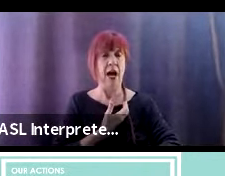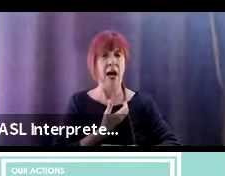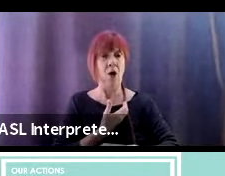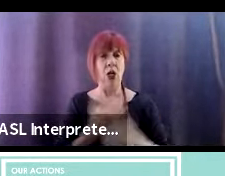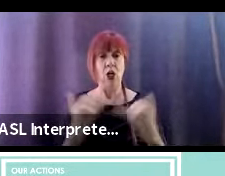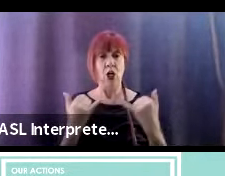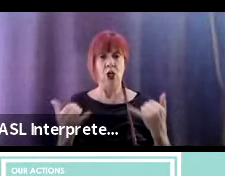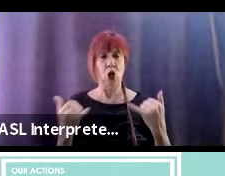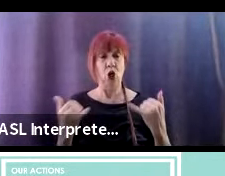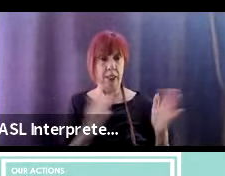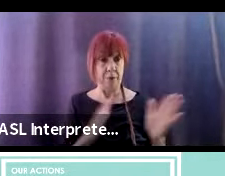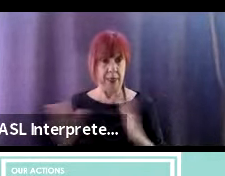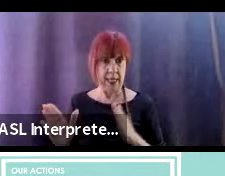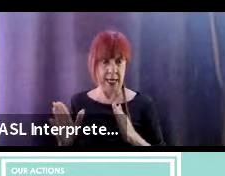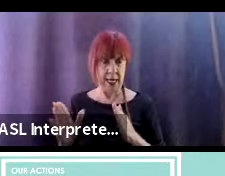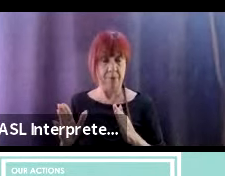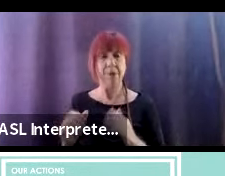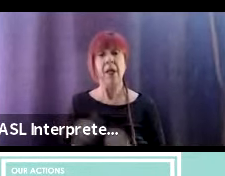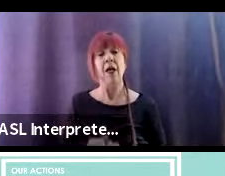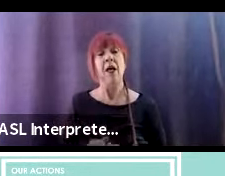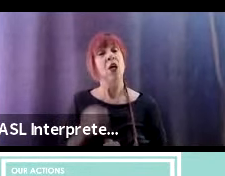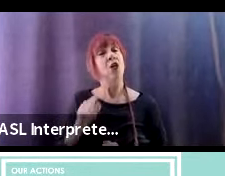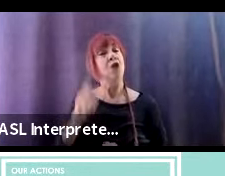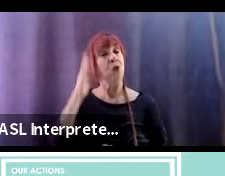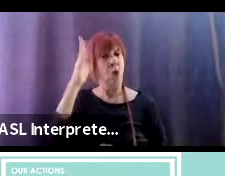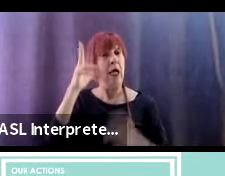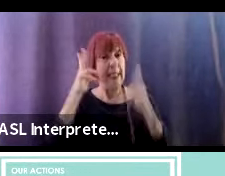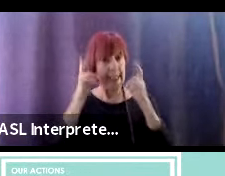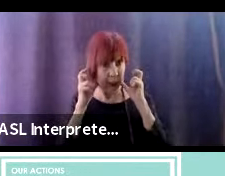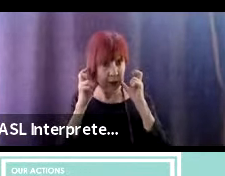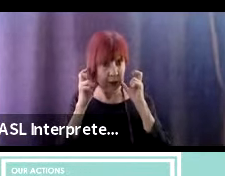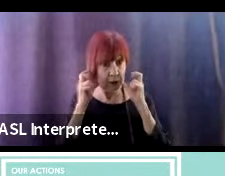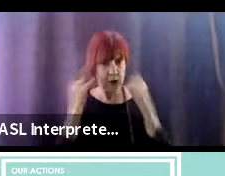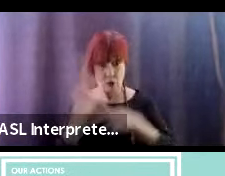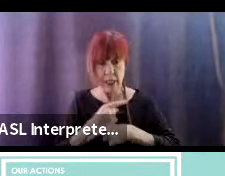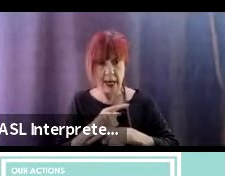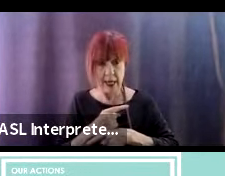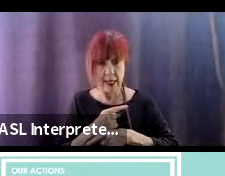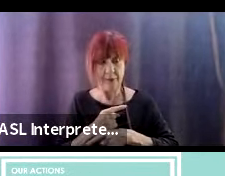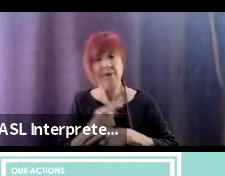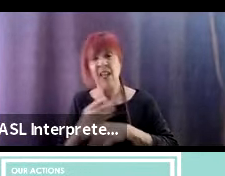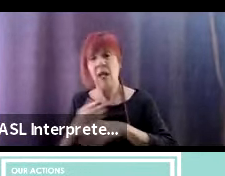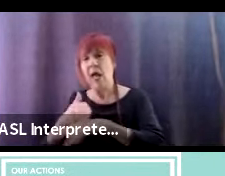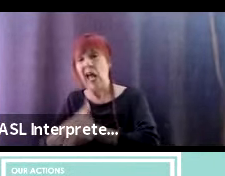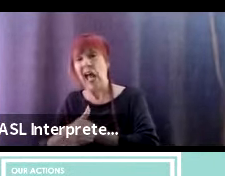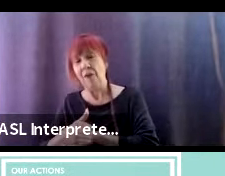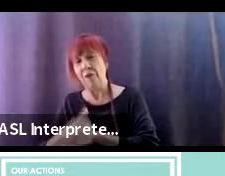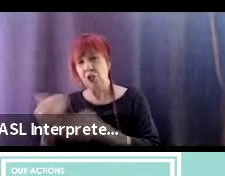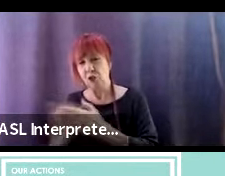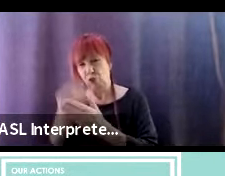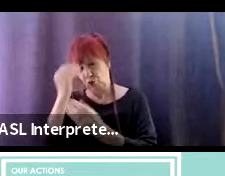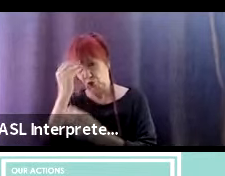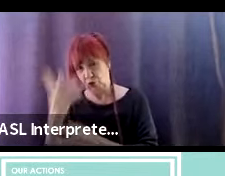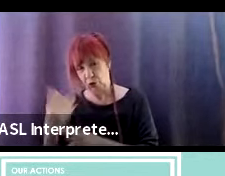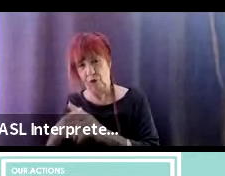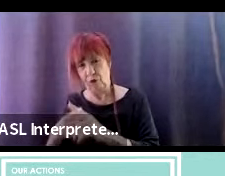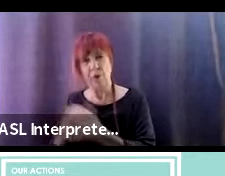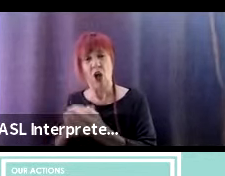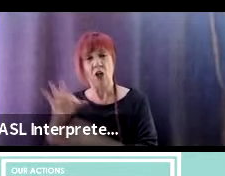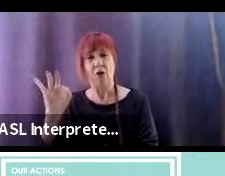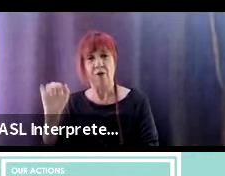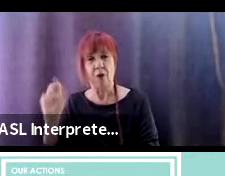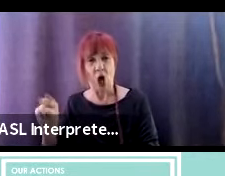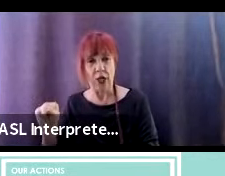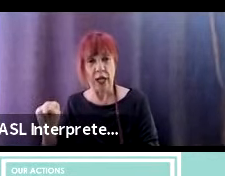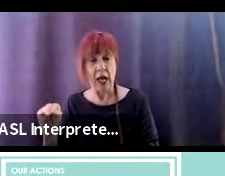current plan. So you will hear today, after an update from Dr. Pan on how